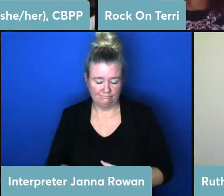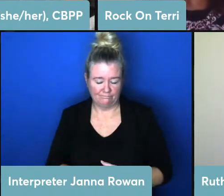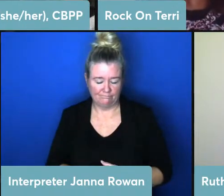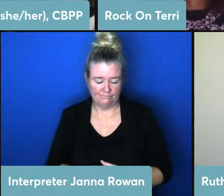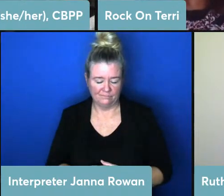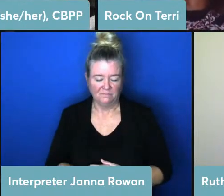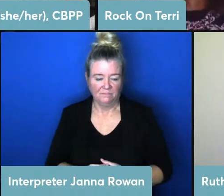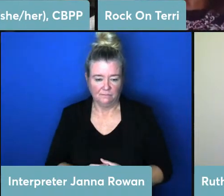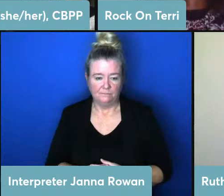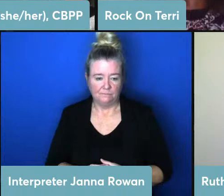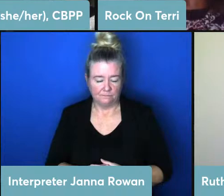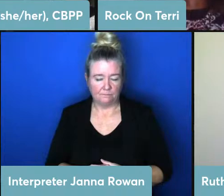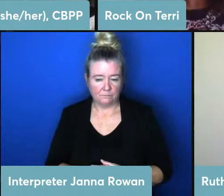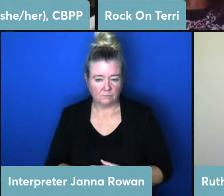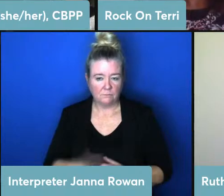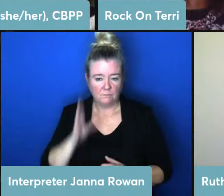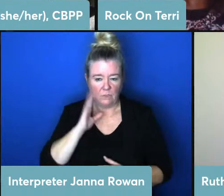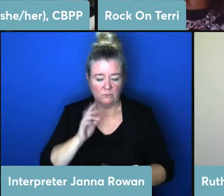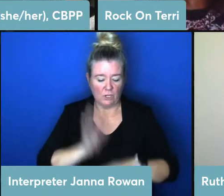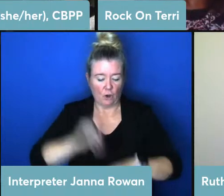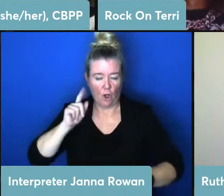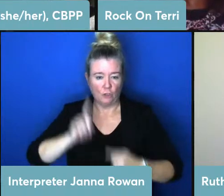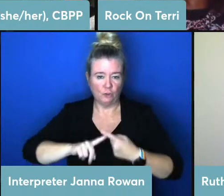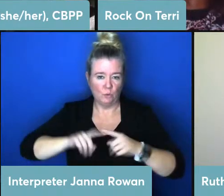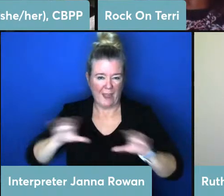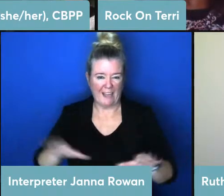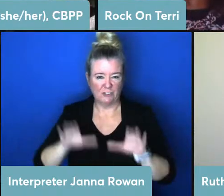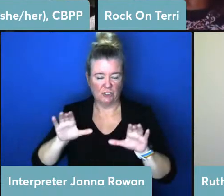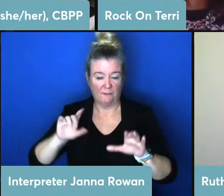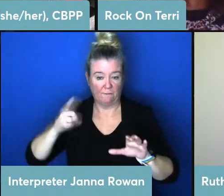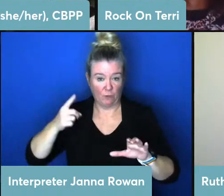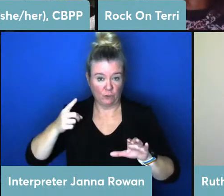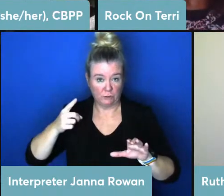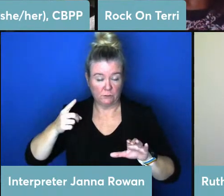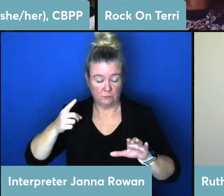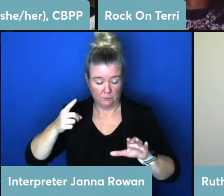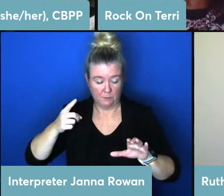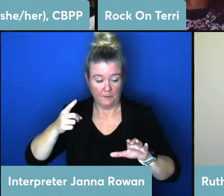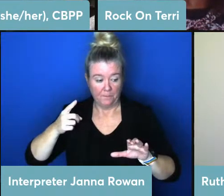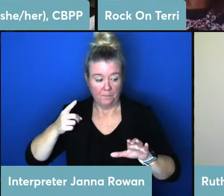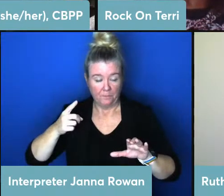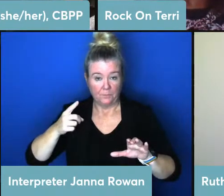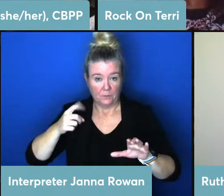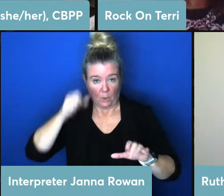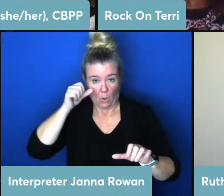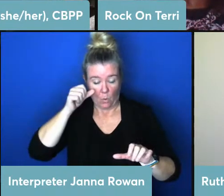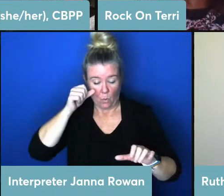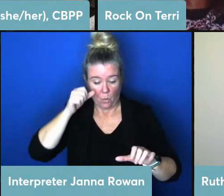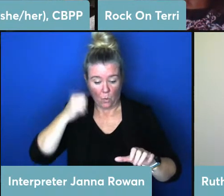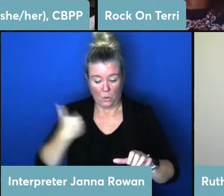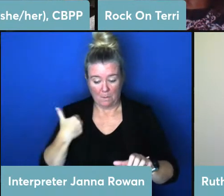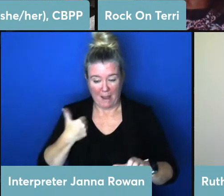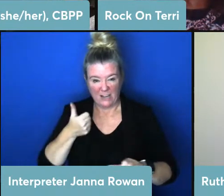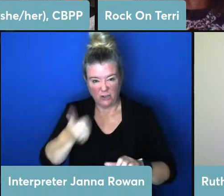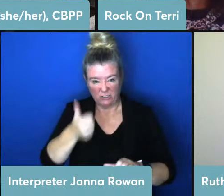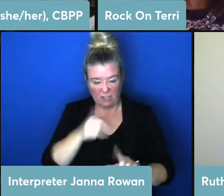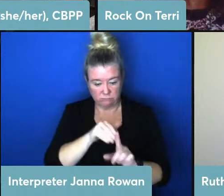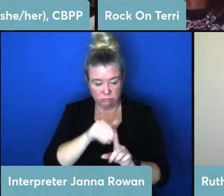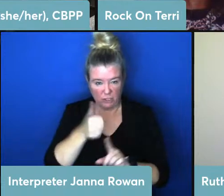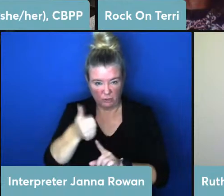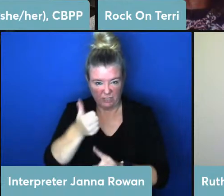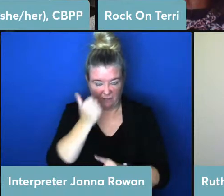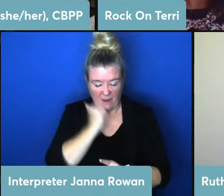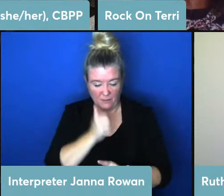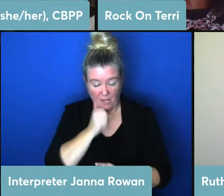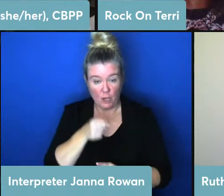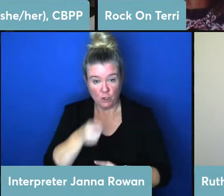I would say a call to action first is grounded in reminding yourself every single day that